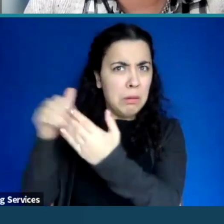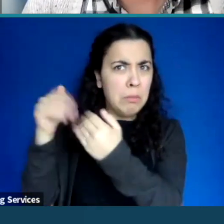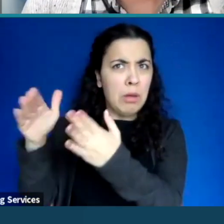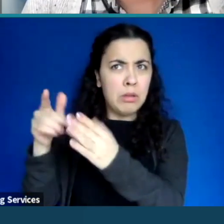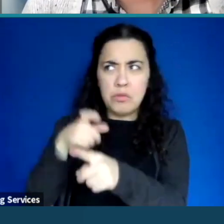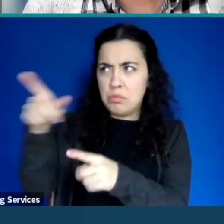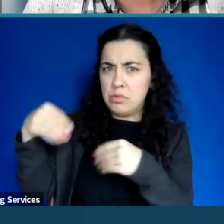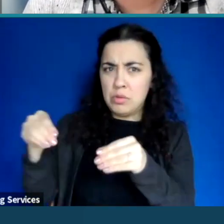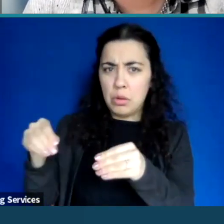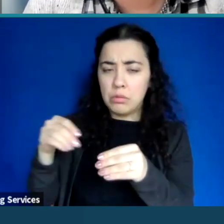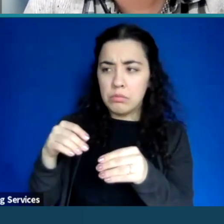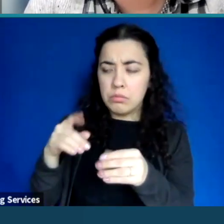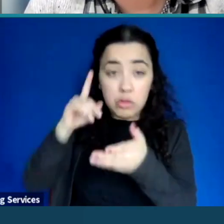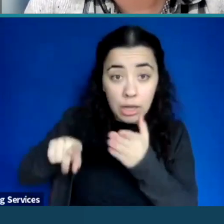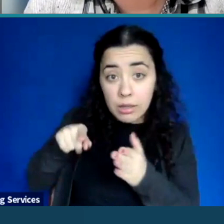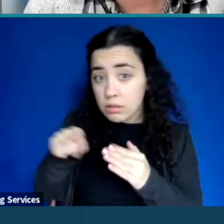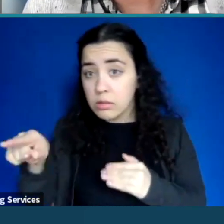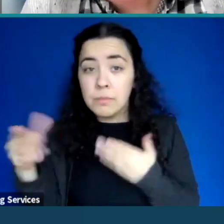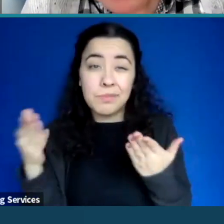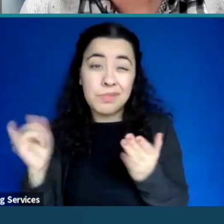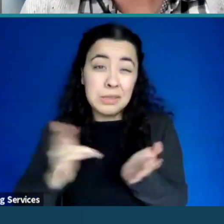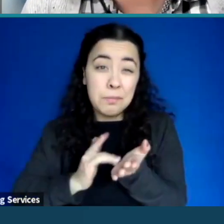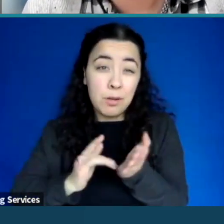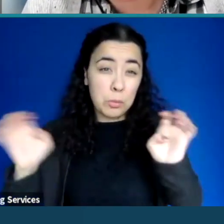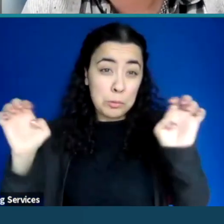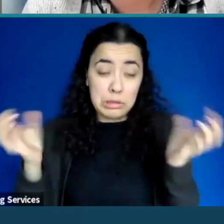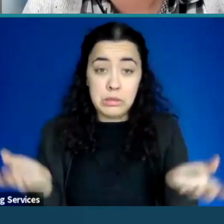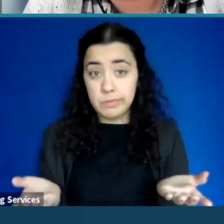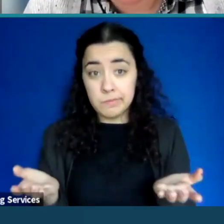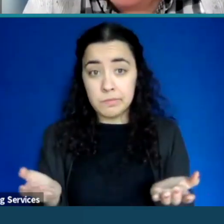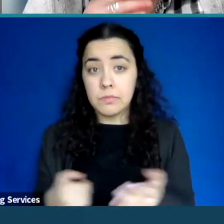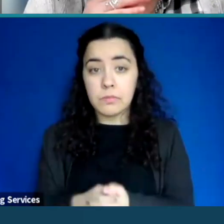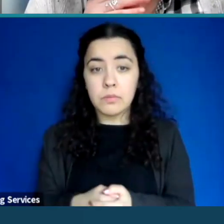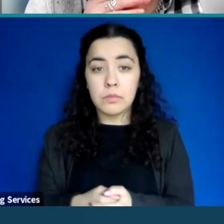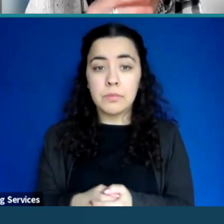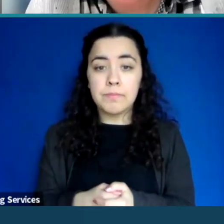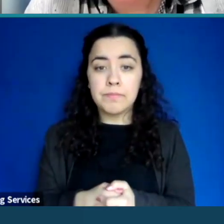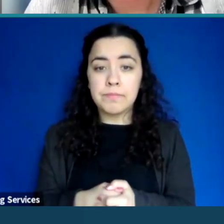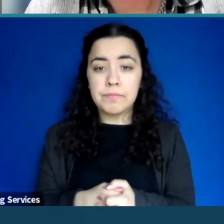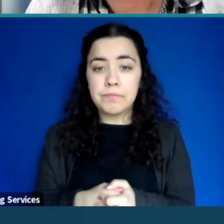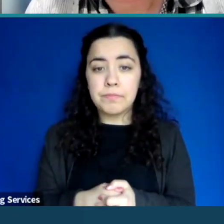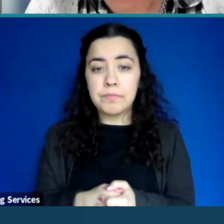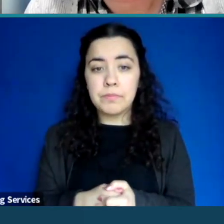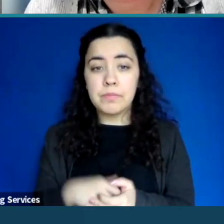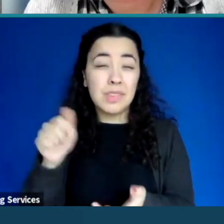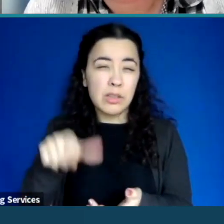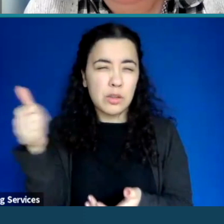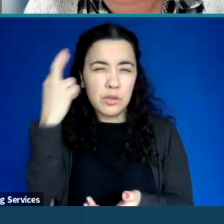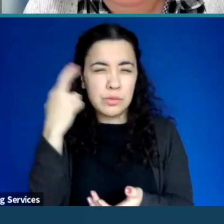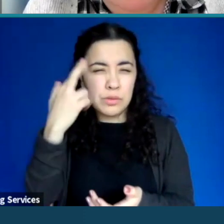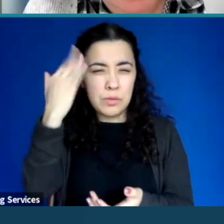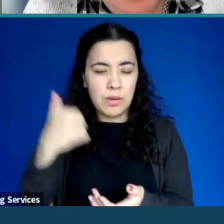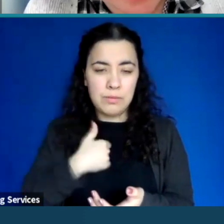store, check it out, because it might be a medical emergency that's taking place. That's another reason why I